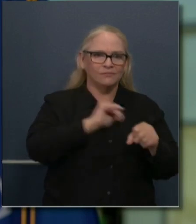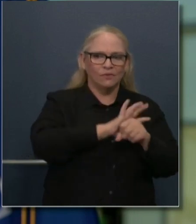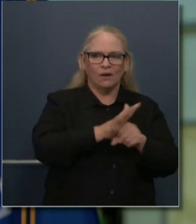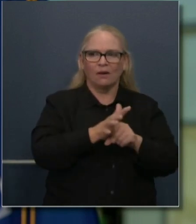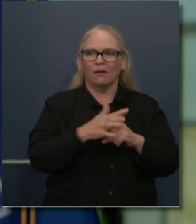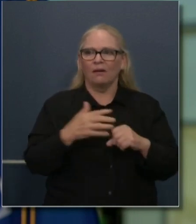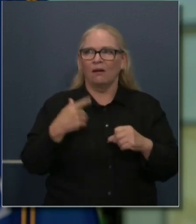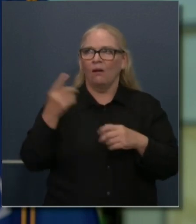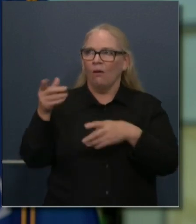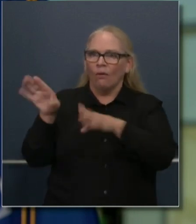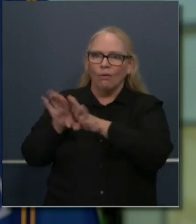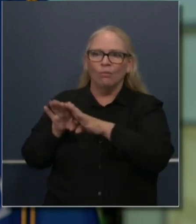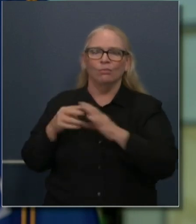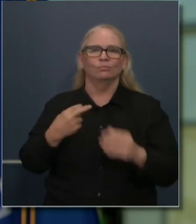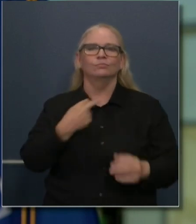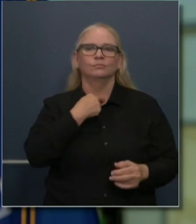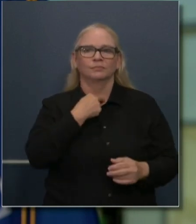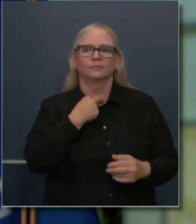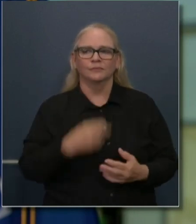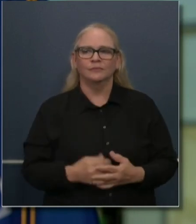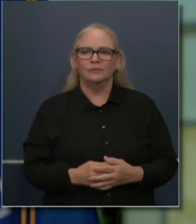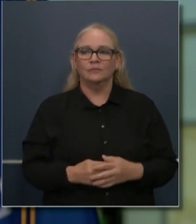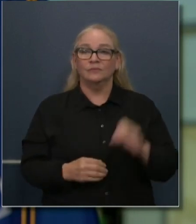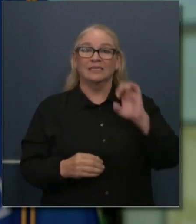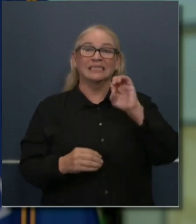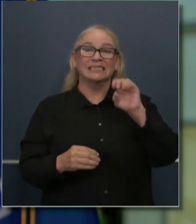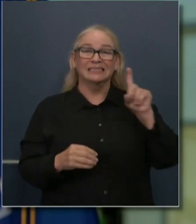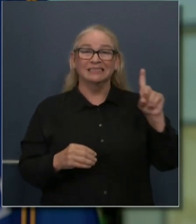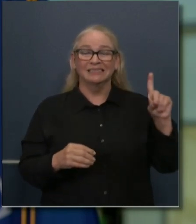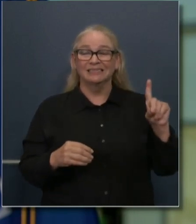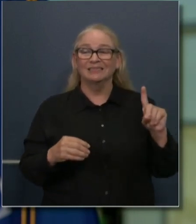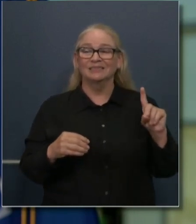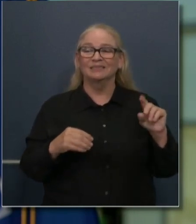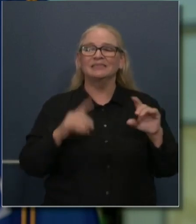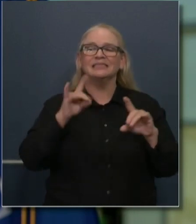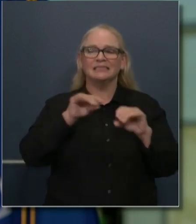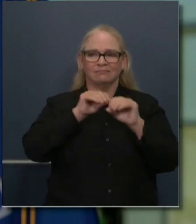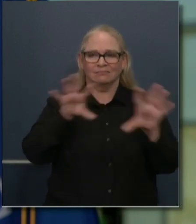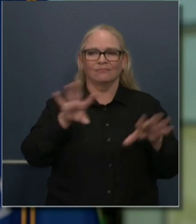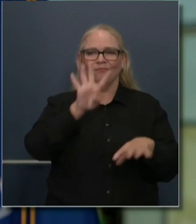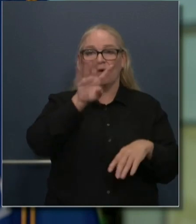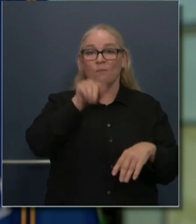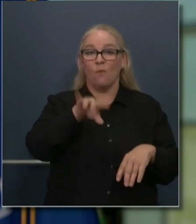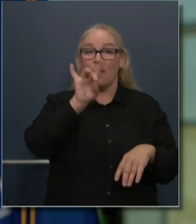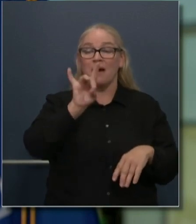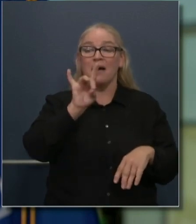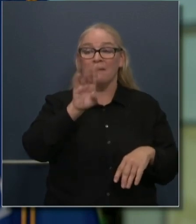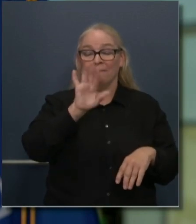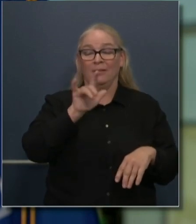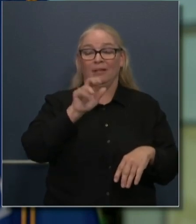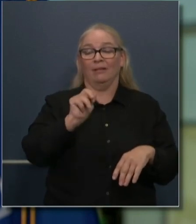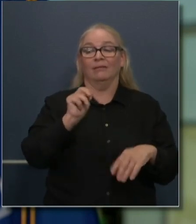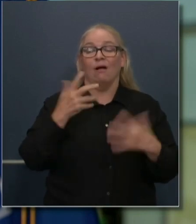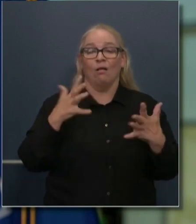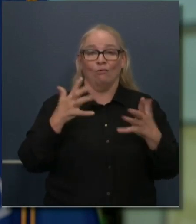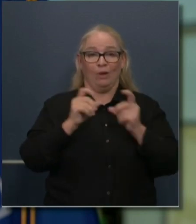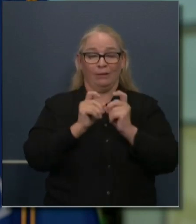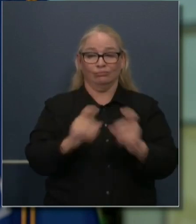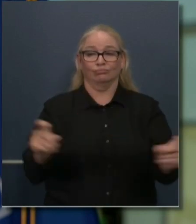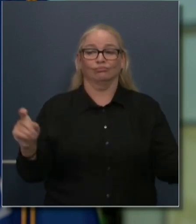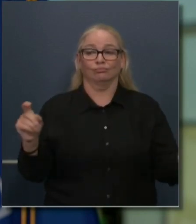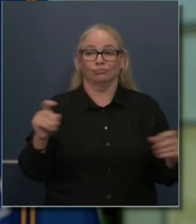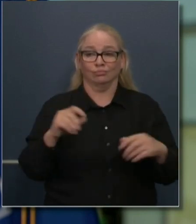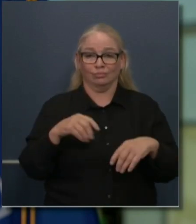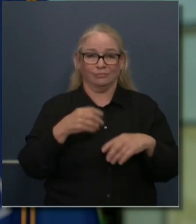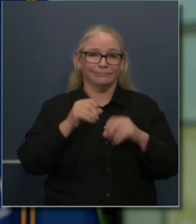related to EDD, look, $4.8 billion has been distributed this week at EDD. 7 million people have, just since